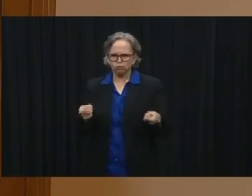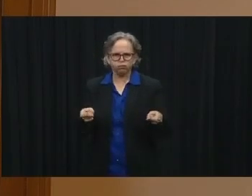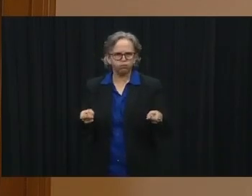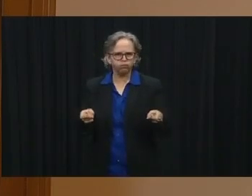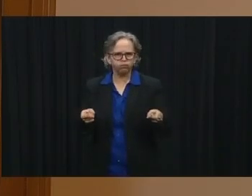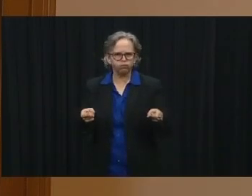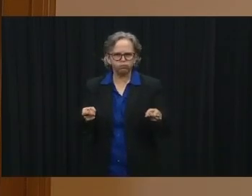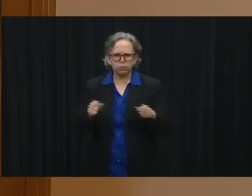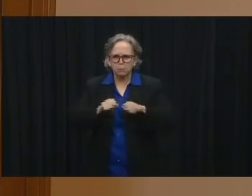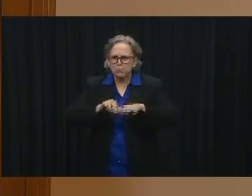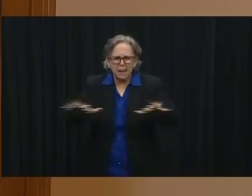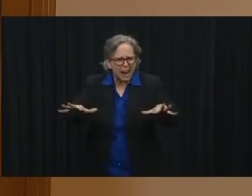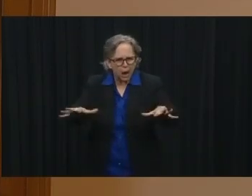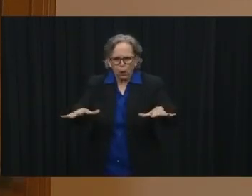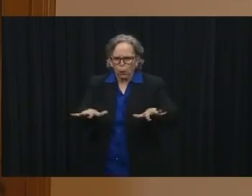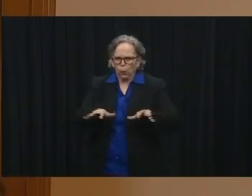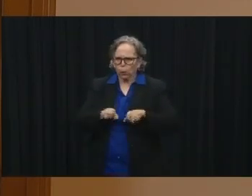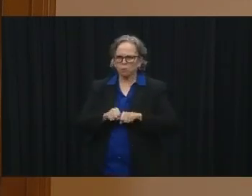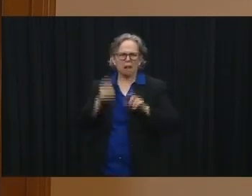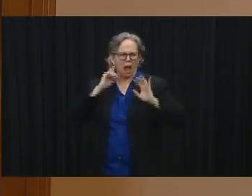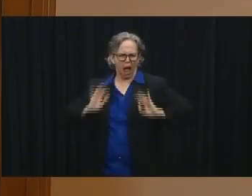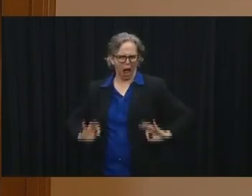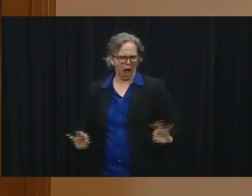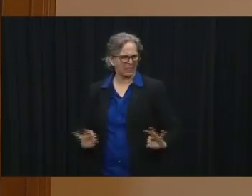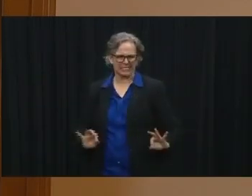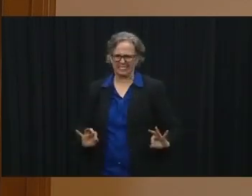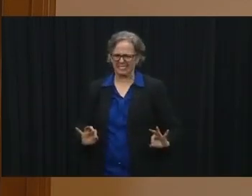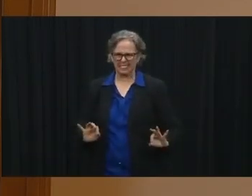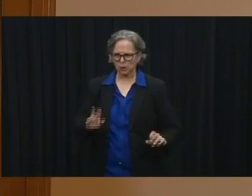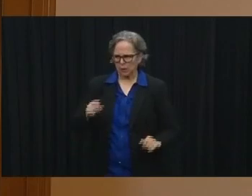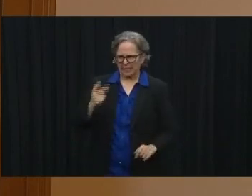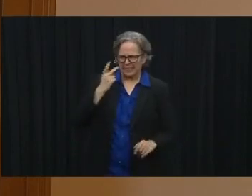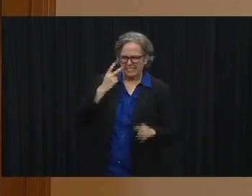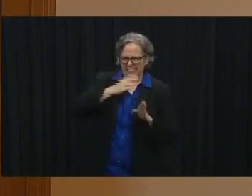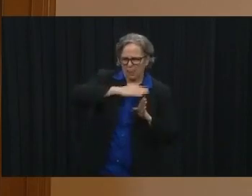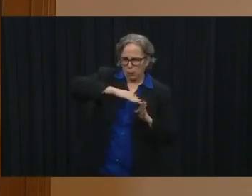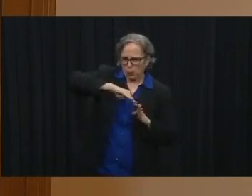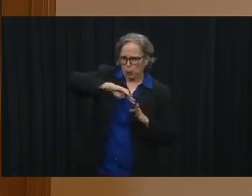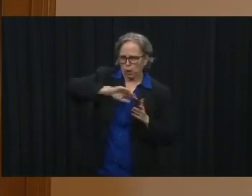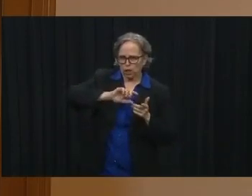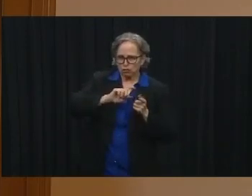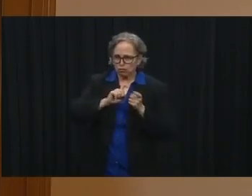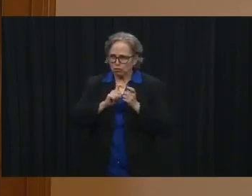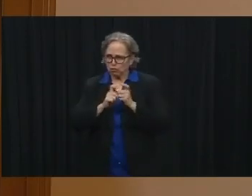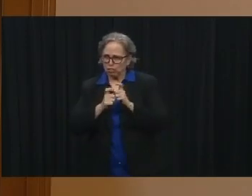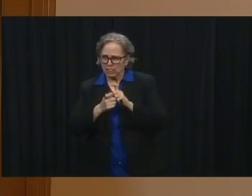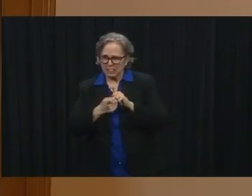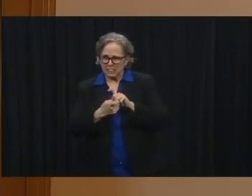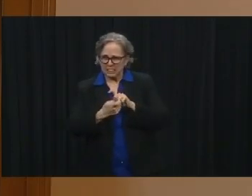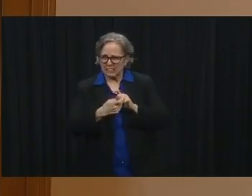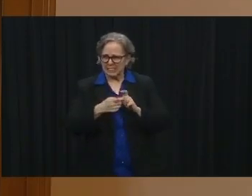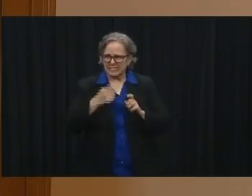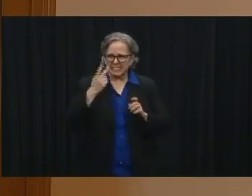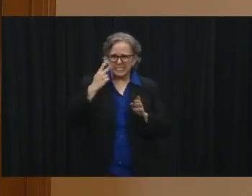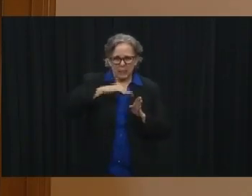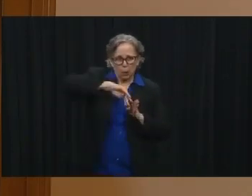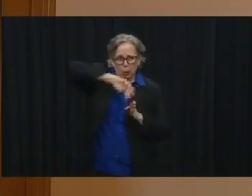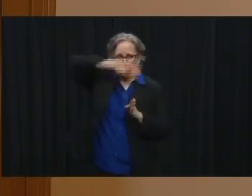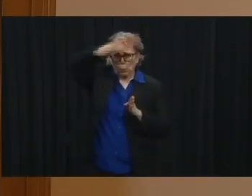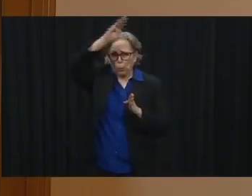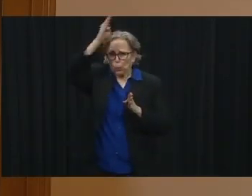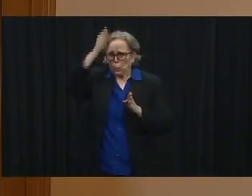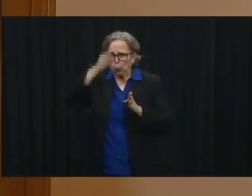because you can actually see a shift. But what we're seeing, and you can see how it's a shaded, ranged area. This will be